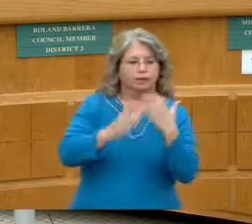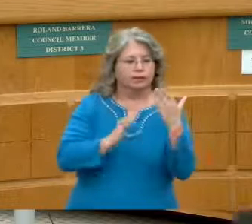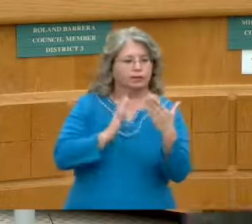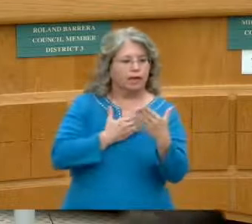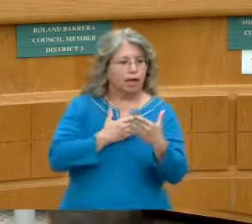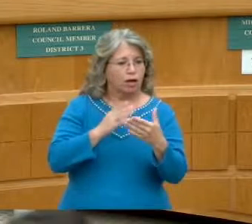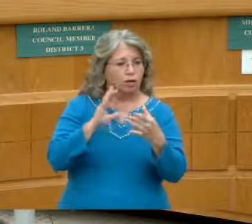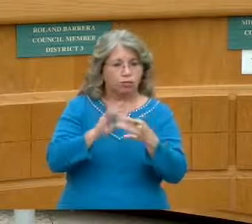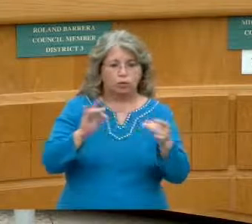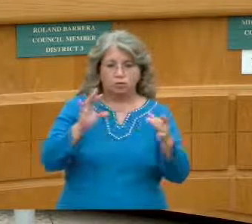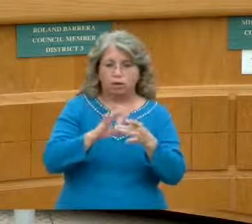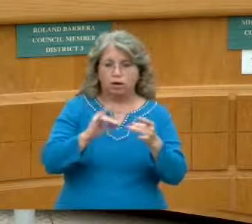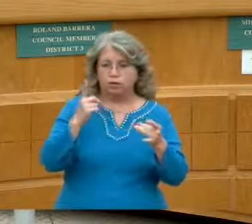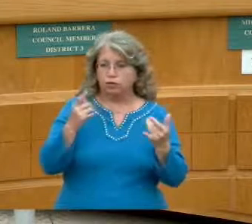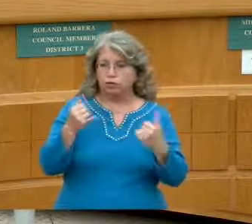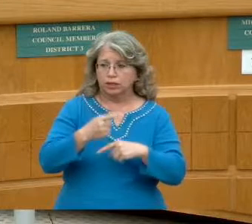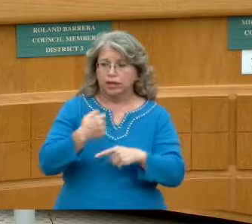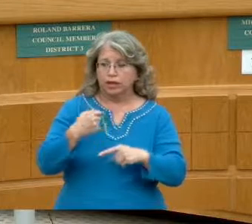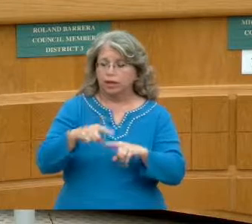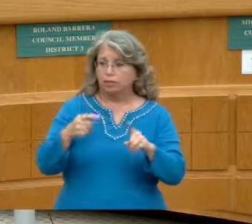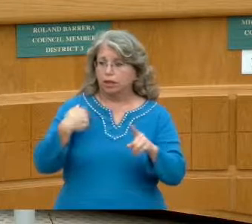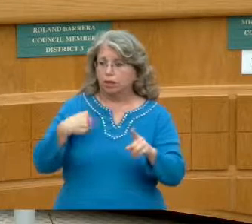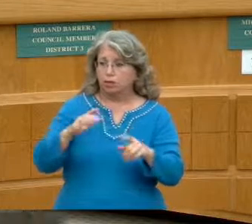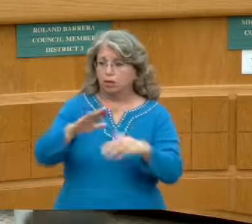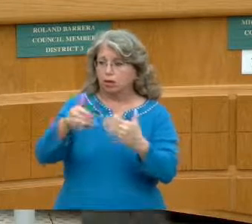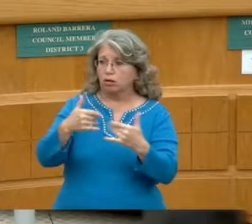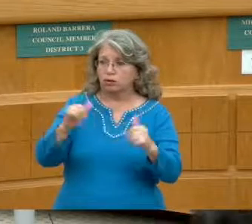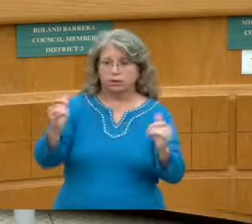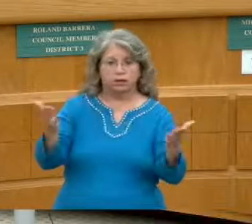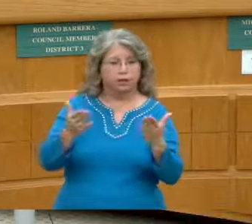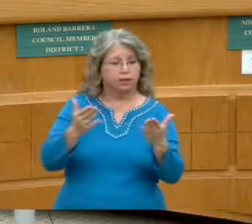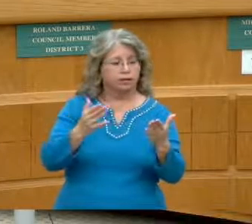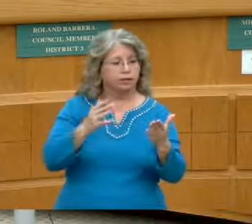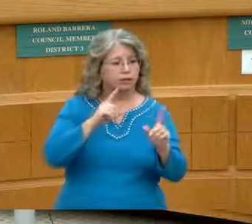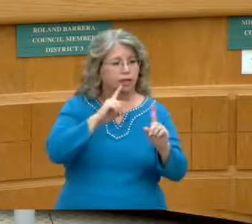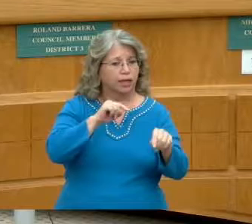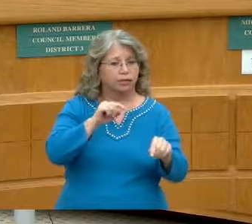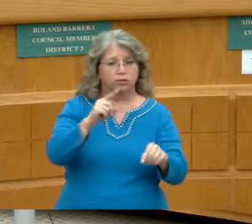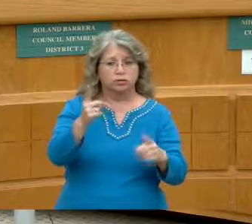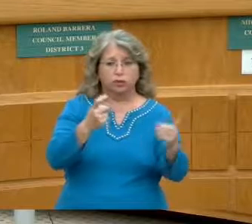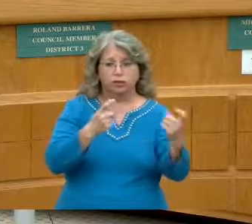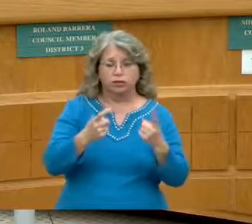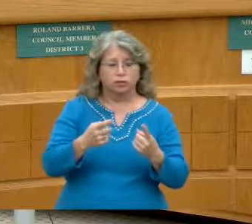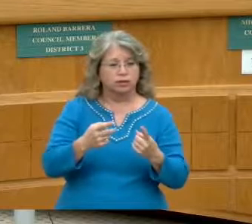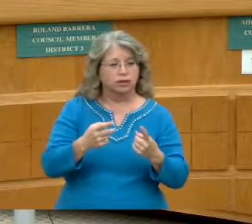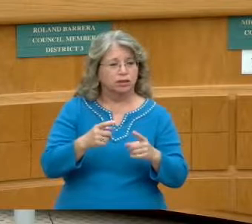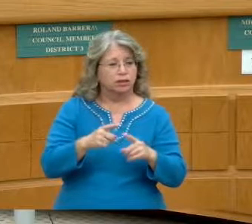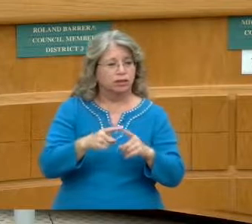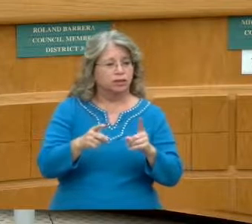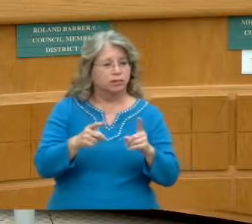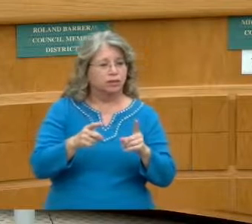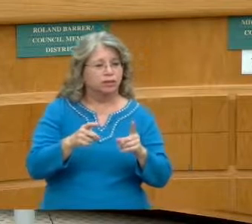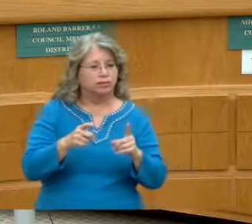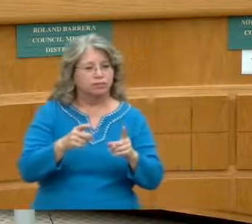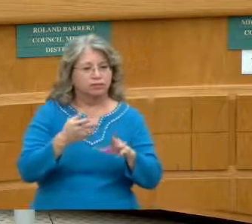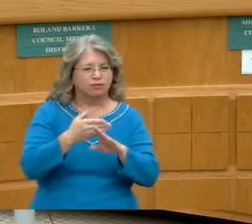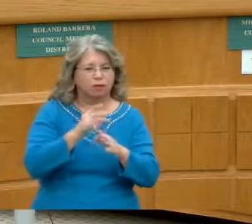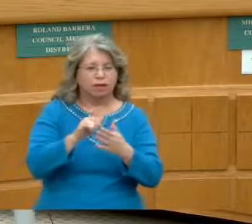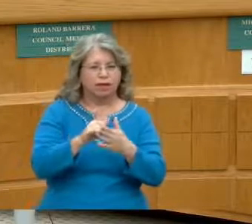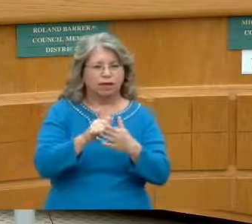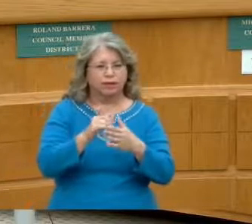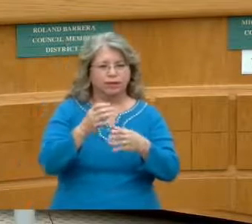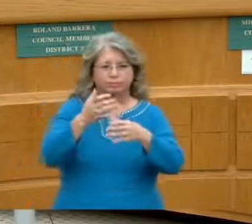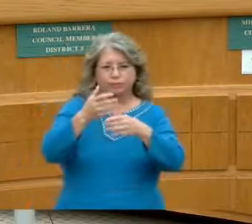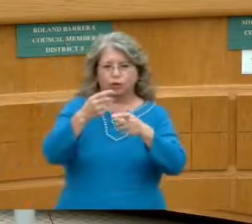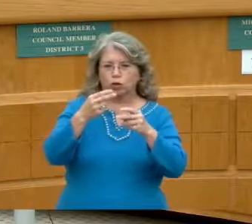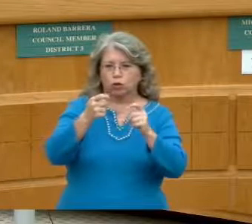remarks for today. We're here to answer any questions that may be. And before we take any questions, just a quick recap on the week. So this